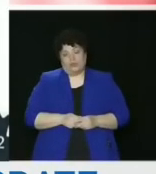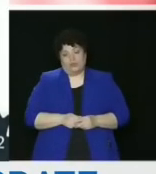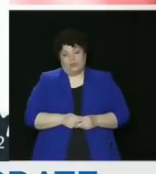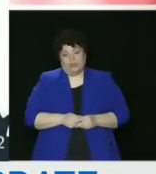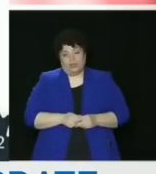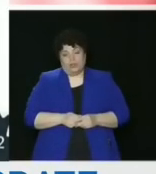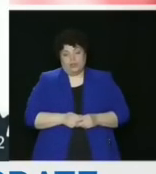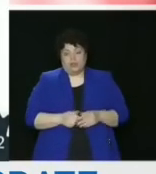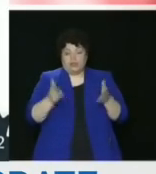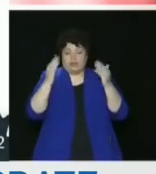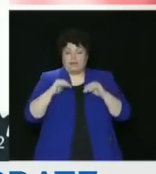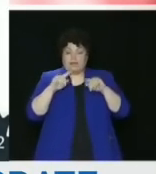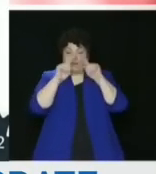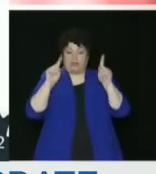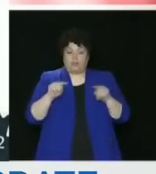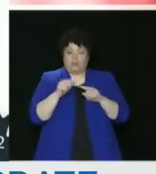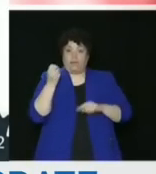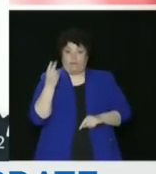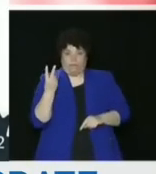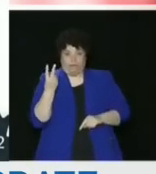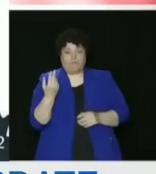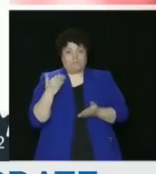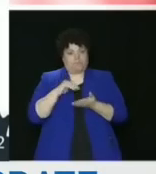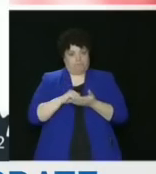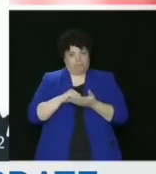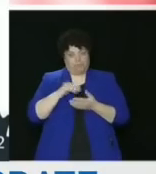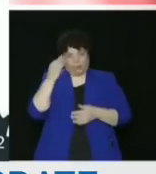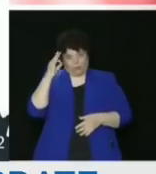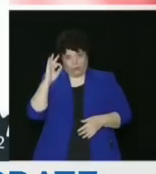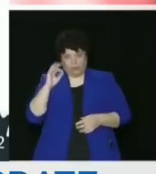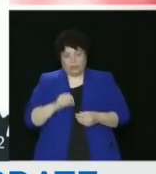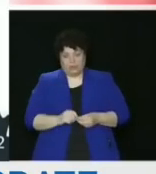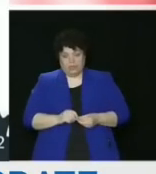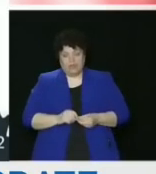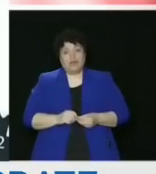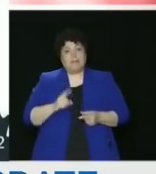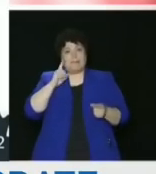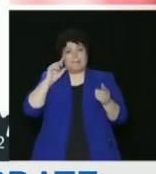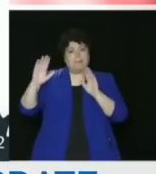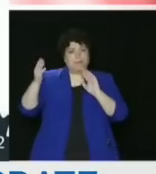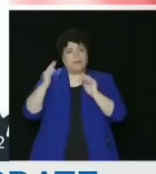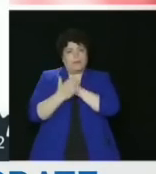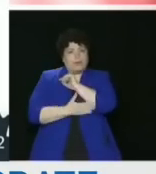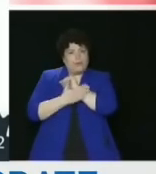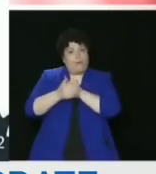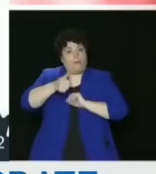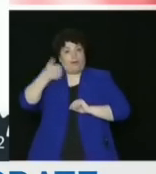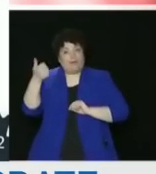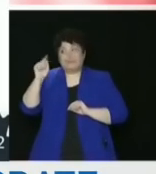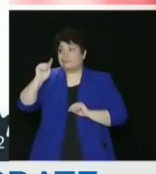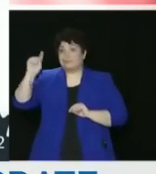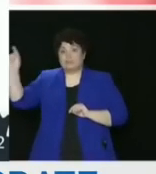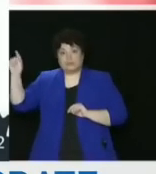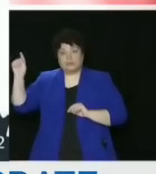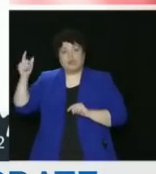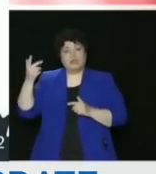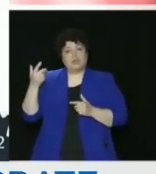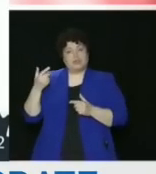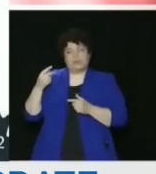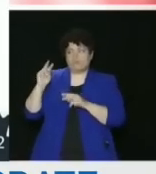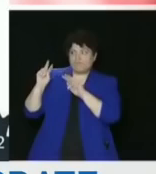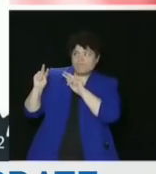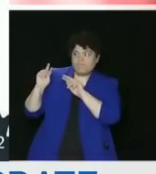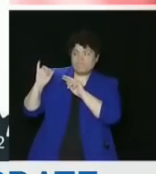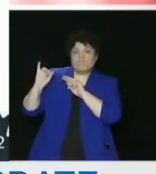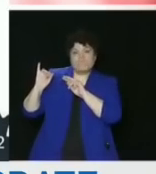Diapositive 12. Slide 12. The experiences of other countries emphasize the need to